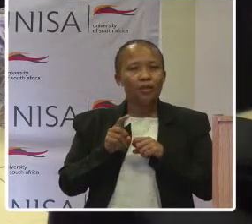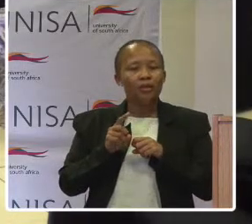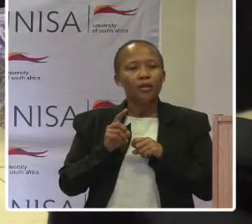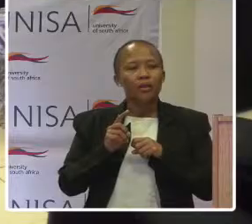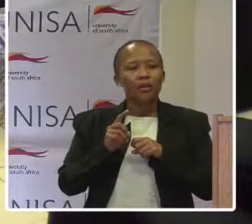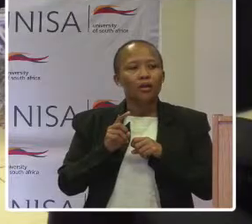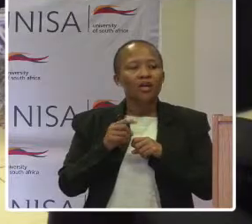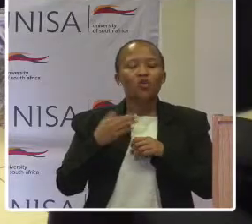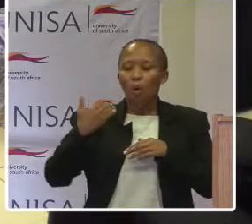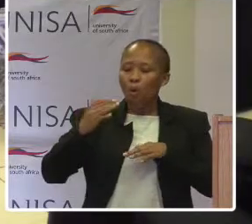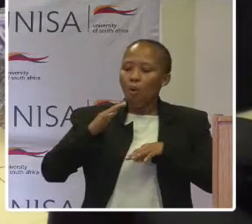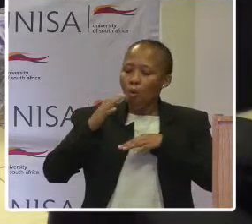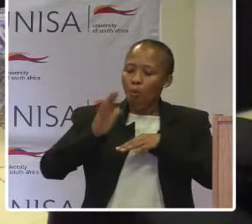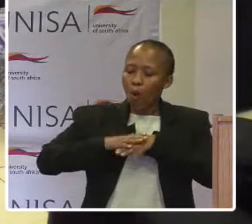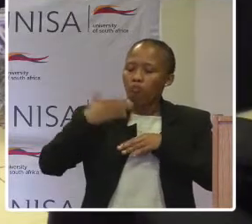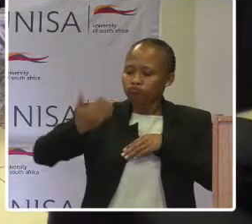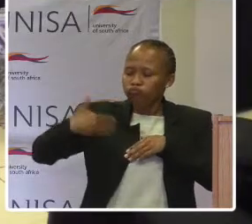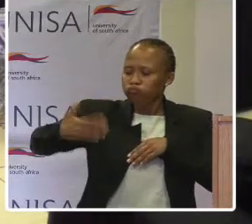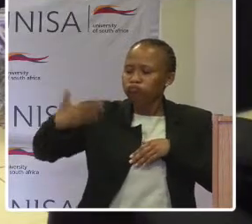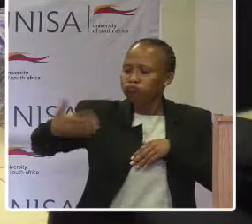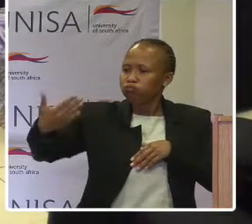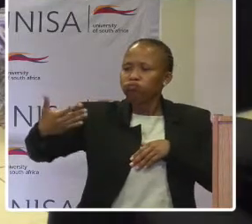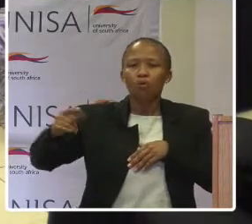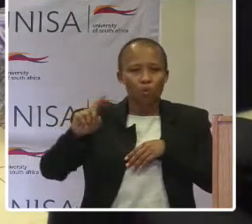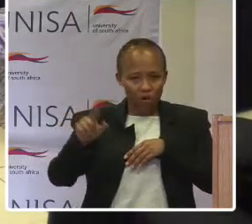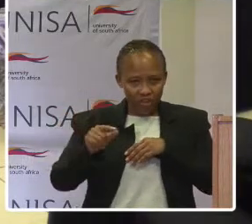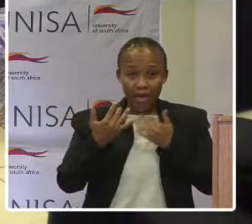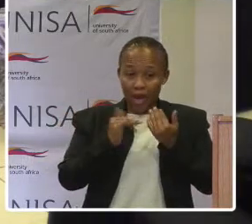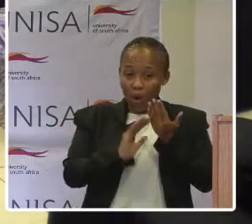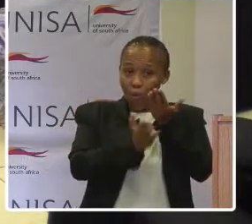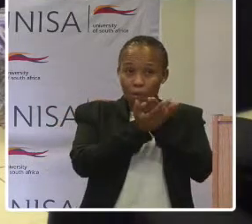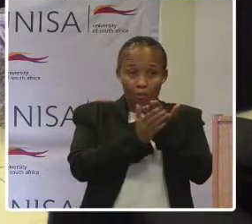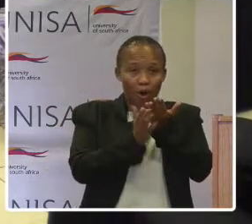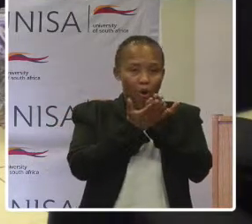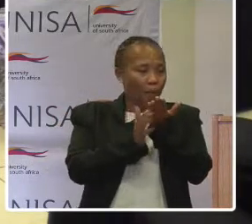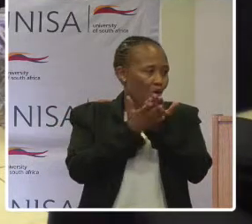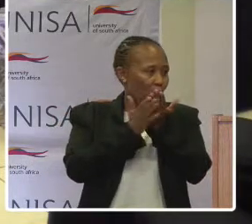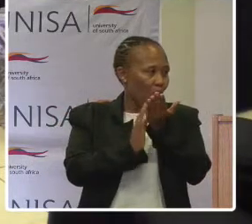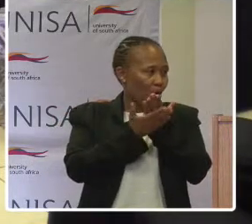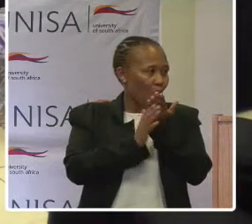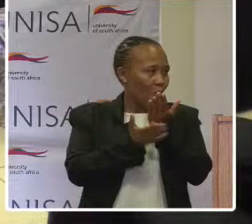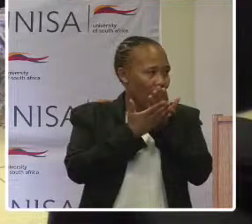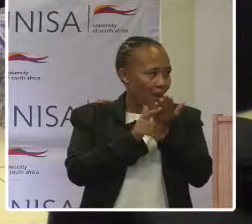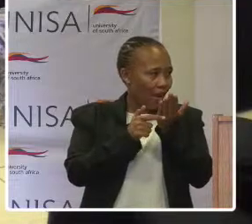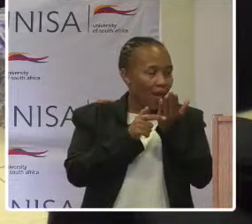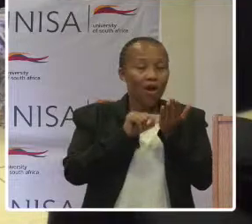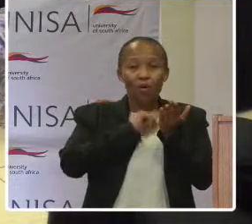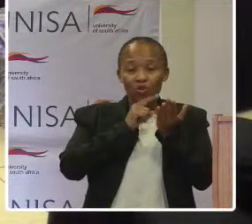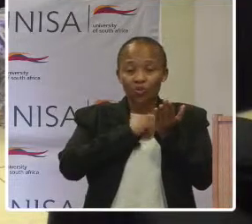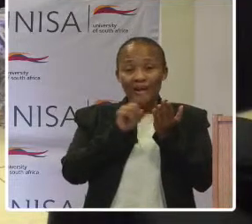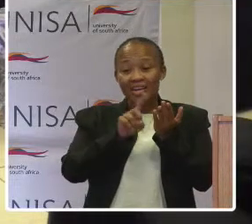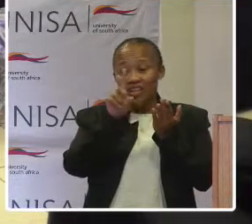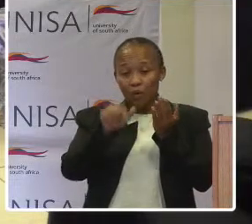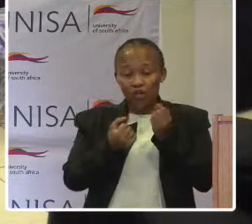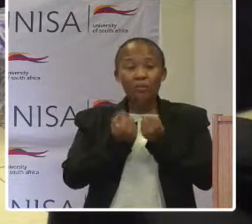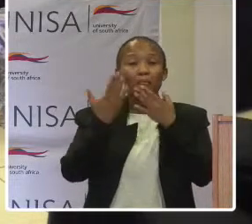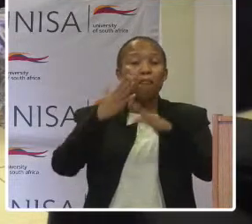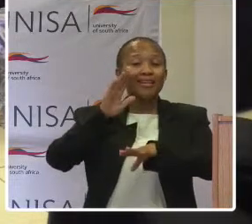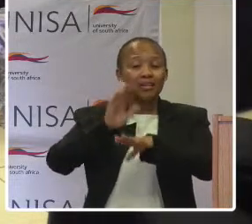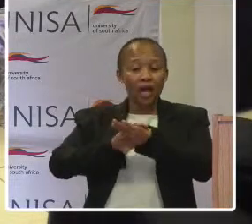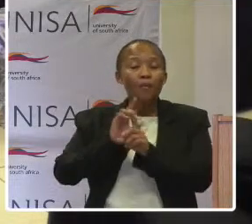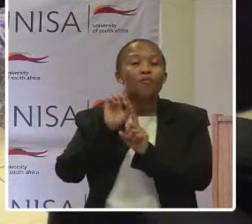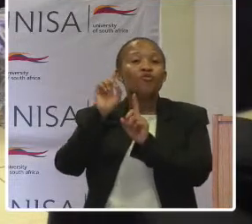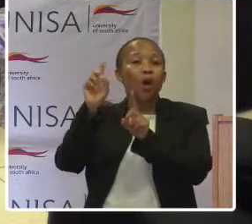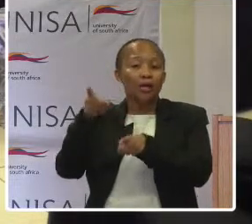into a machine form, and because these are the questions that we've answered so many times, there's no need for us